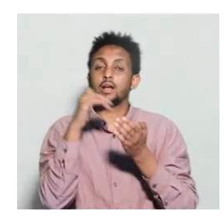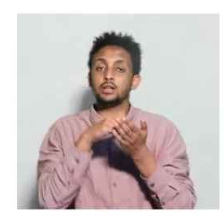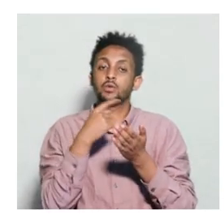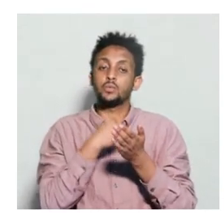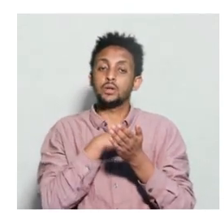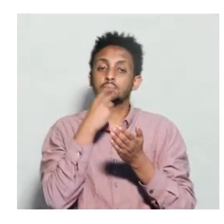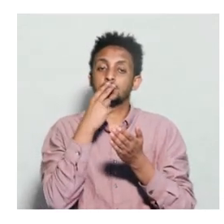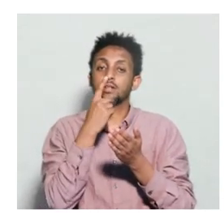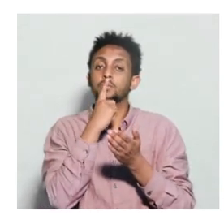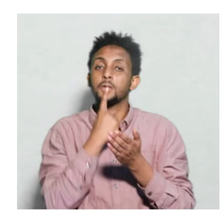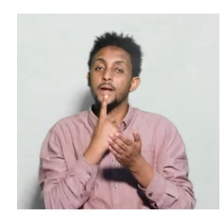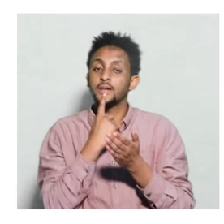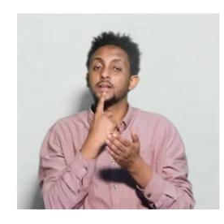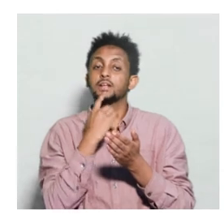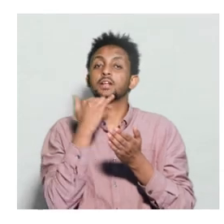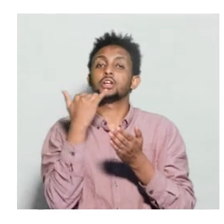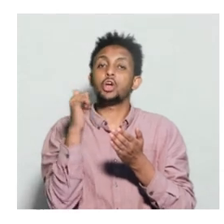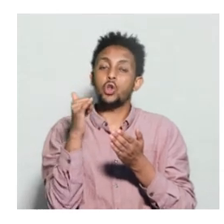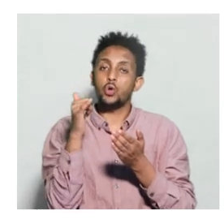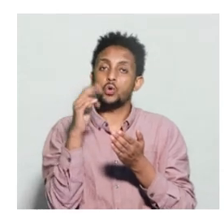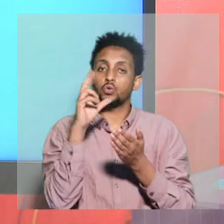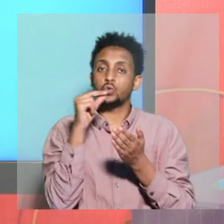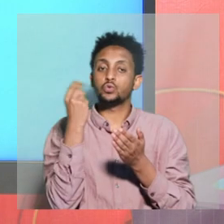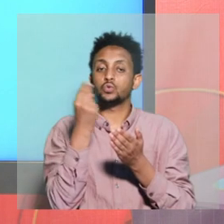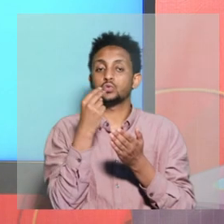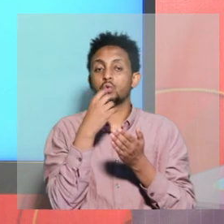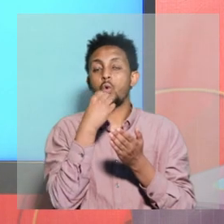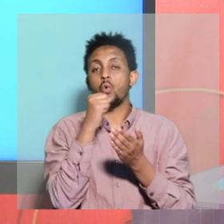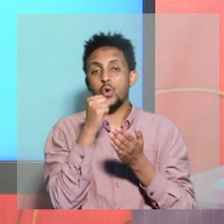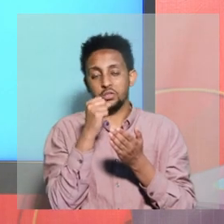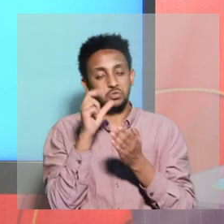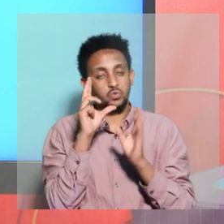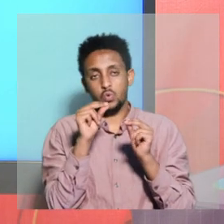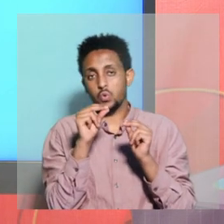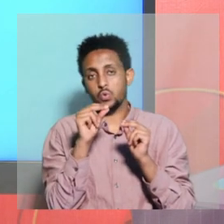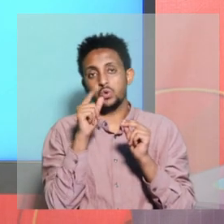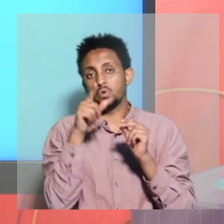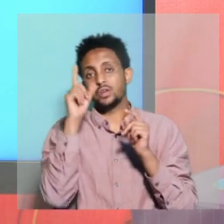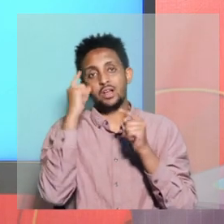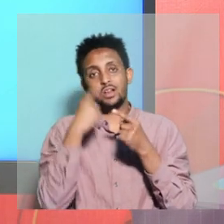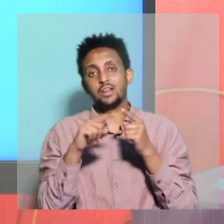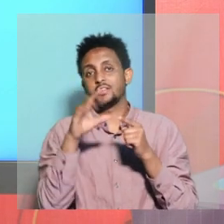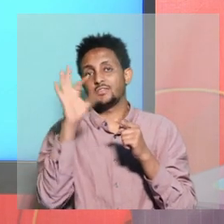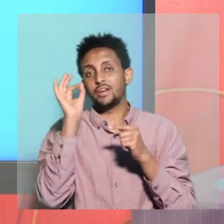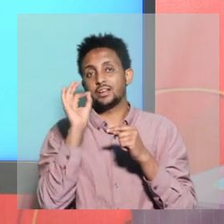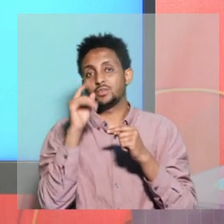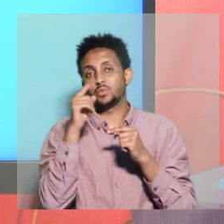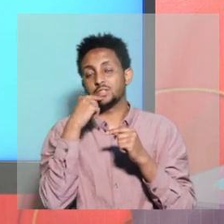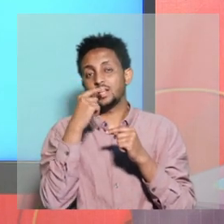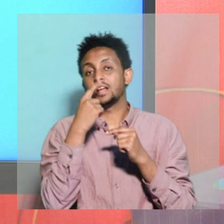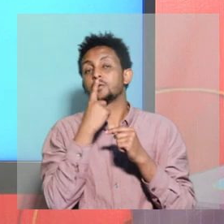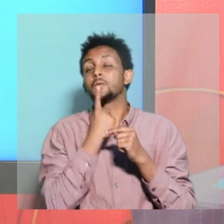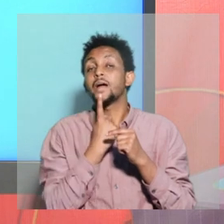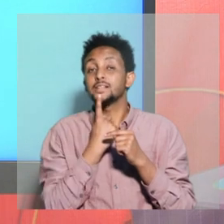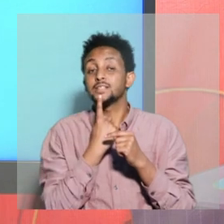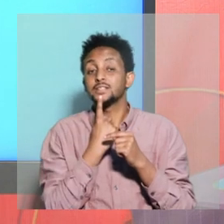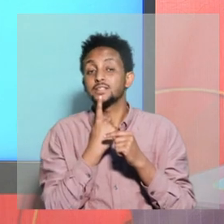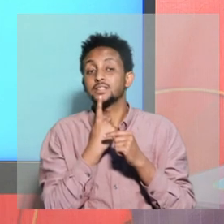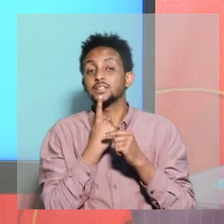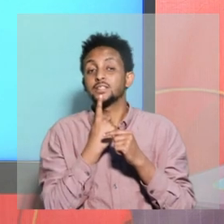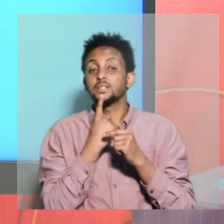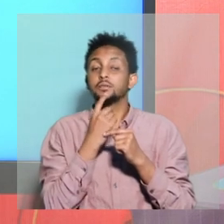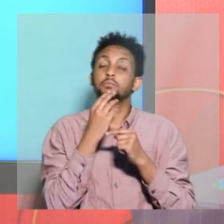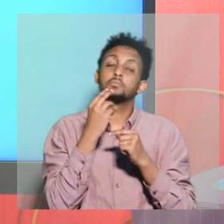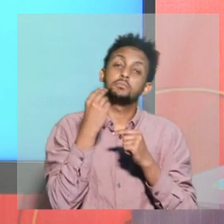might see red, yellow. There will not be orange, for example. If you can't find, for example, let's say red, let's